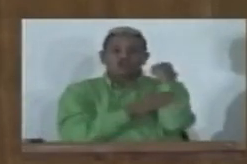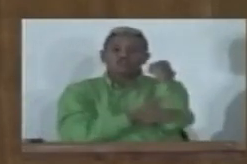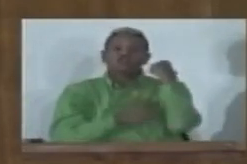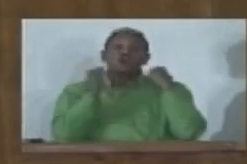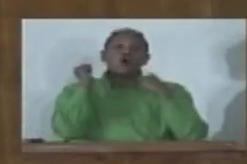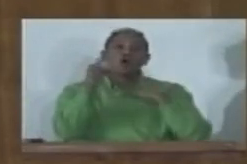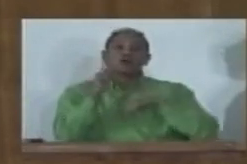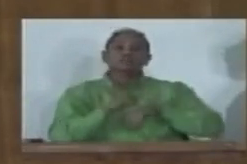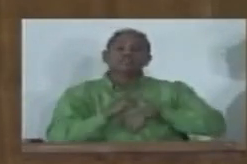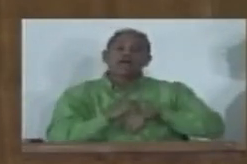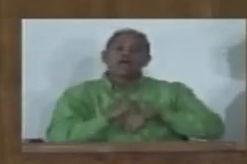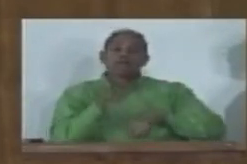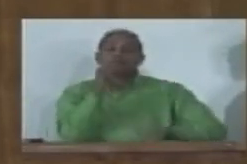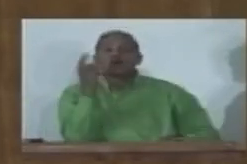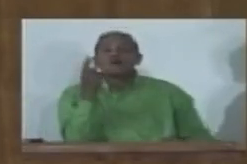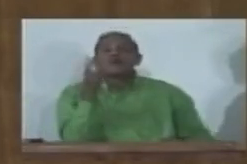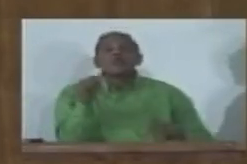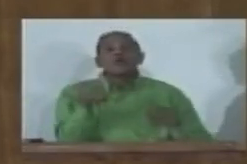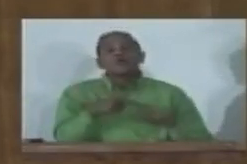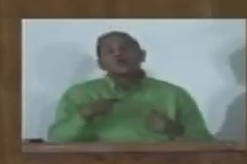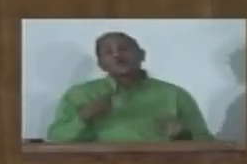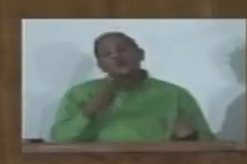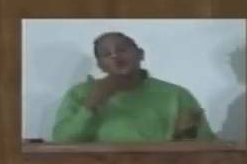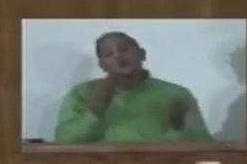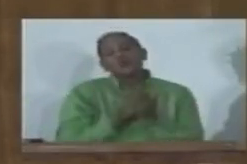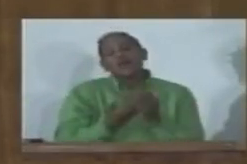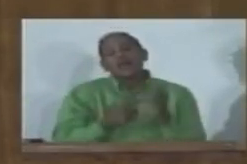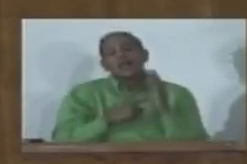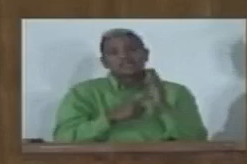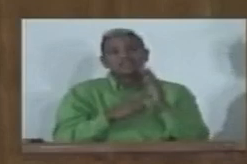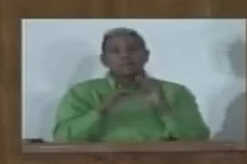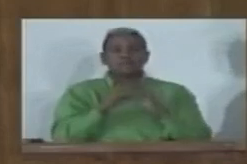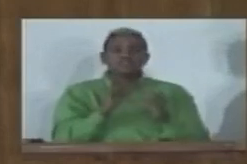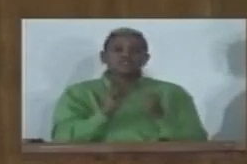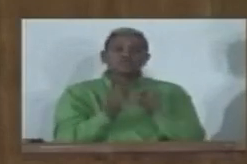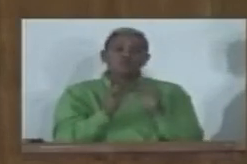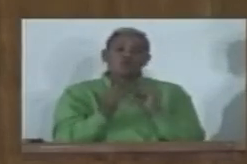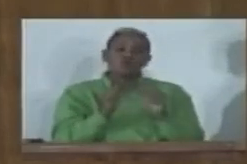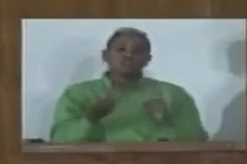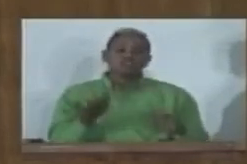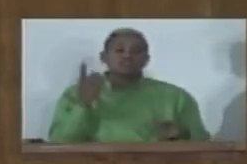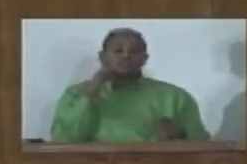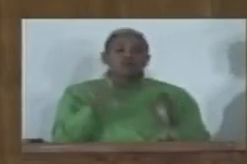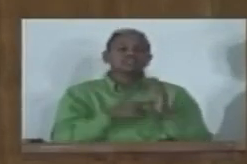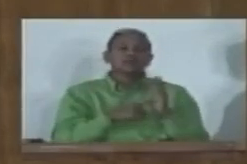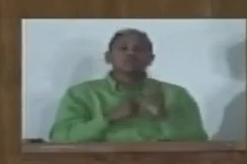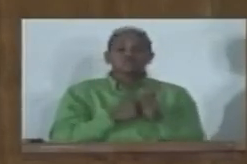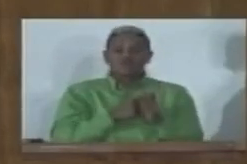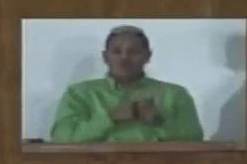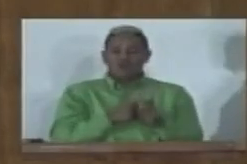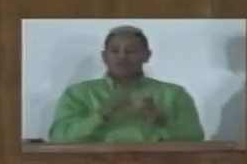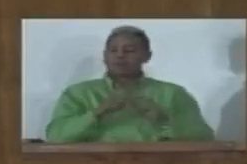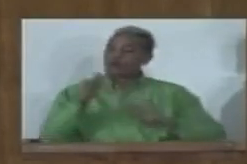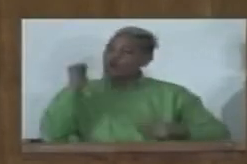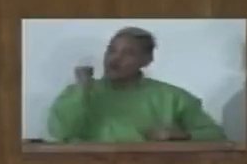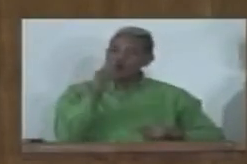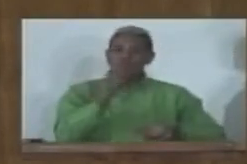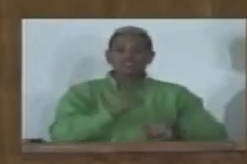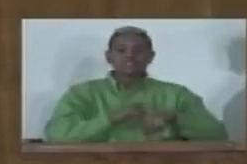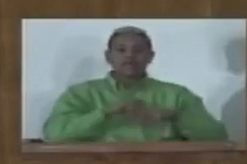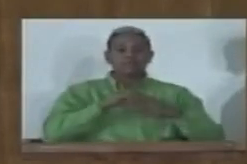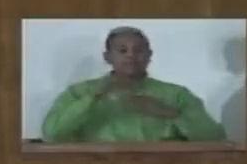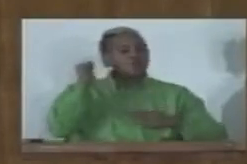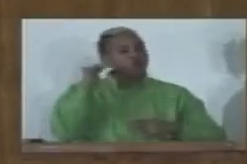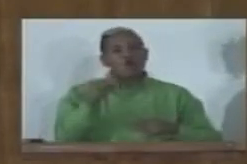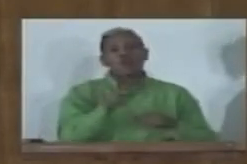time, not just when you're doing well, example in sports, for example, track and field, but all the time in all